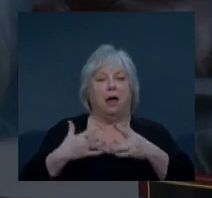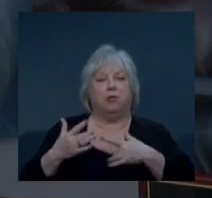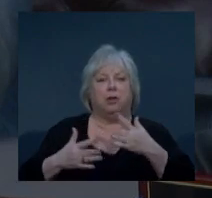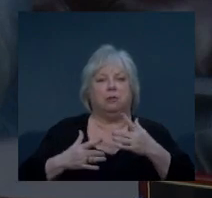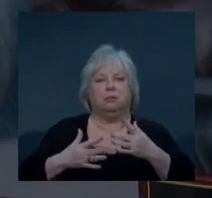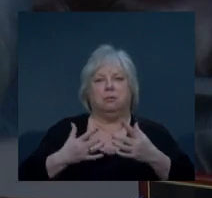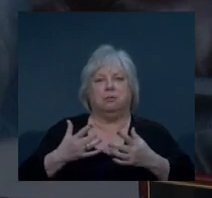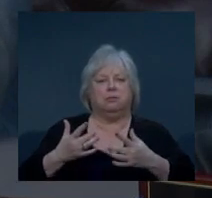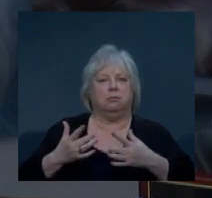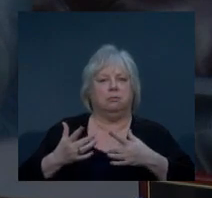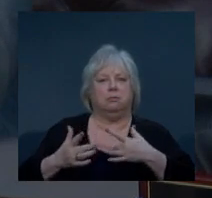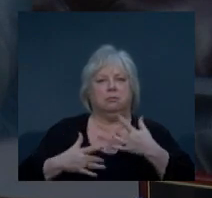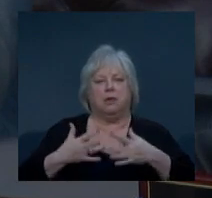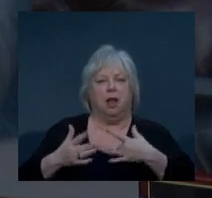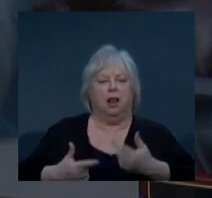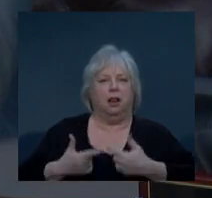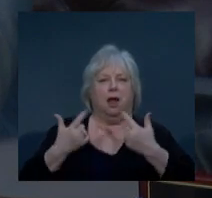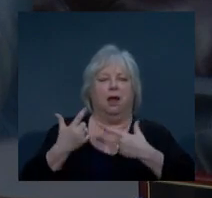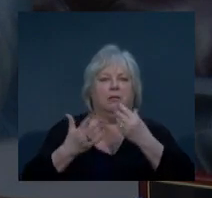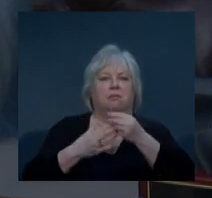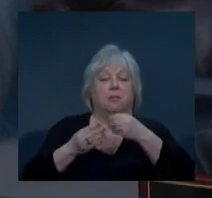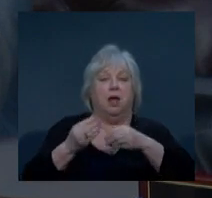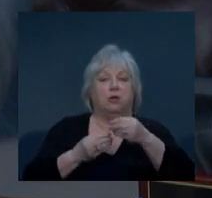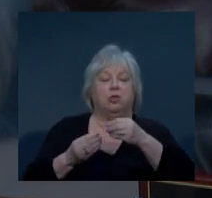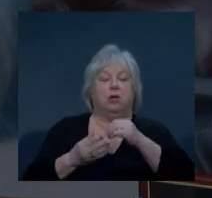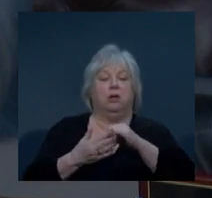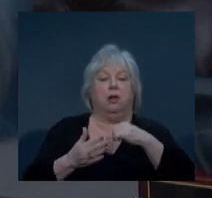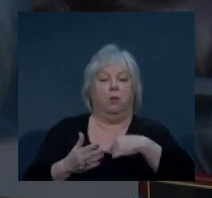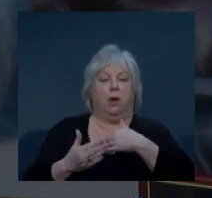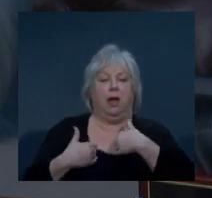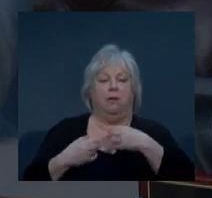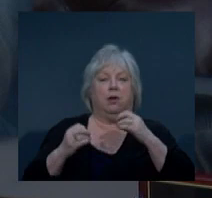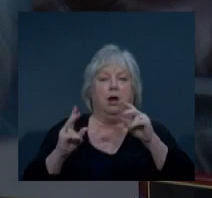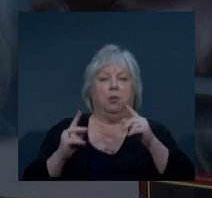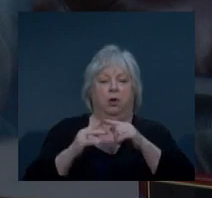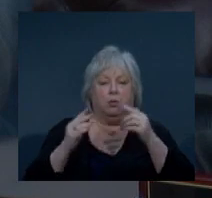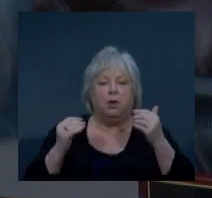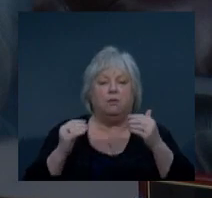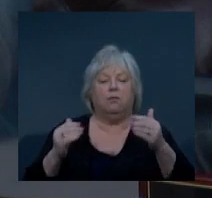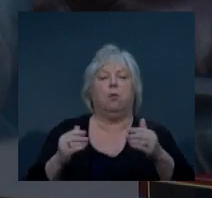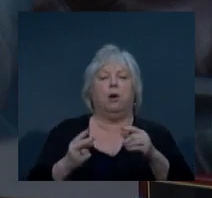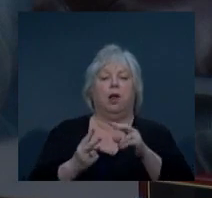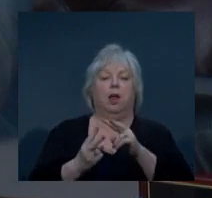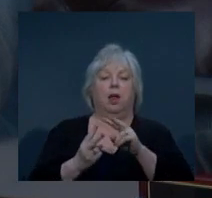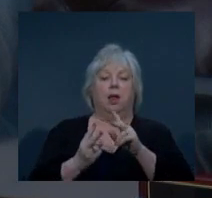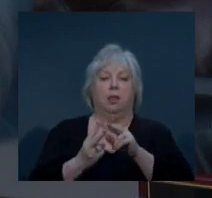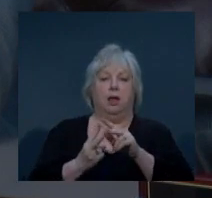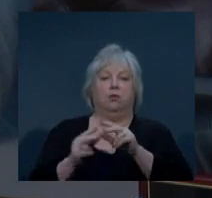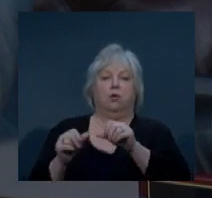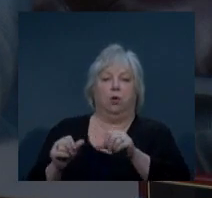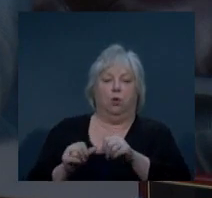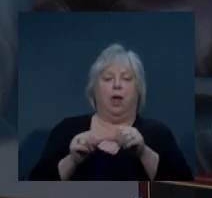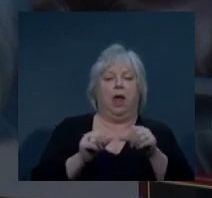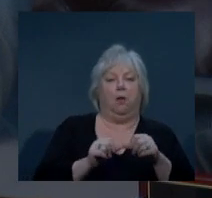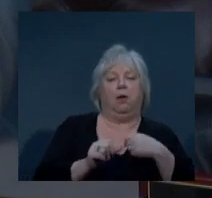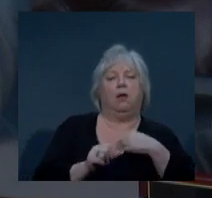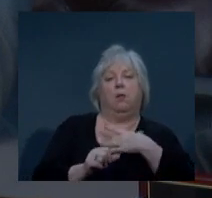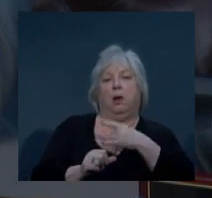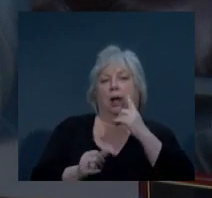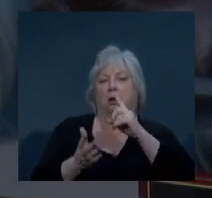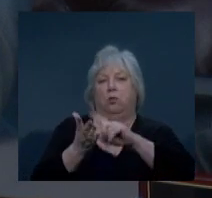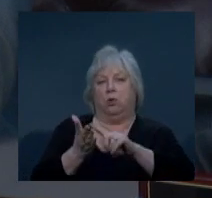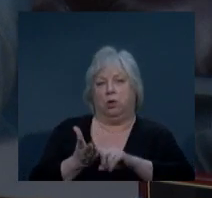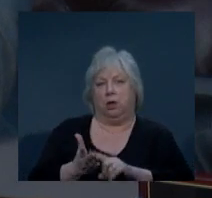we have the opportunity to move forward, these are two areas I'd like to look into. The third